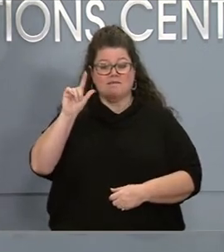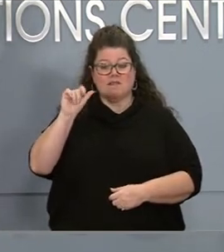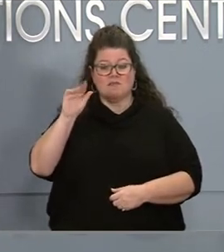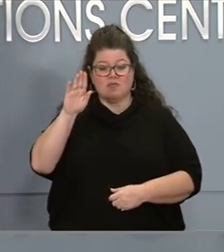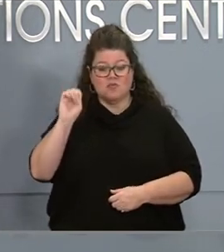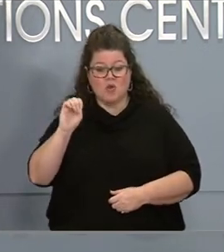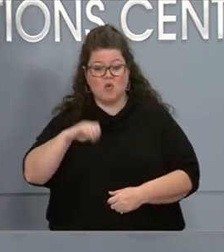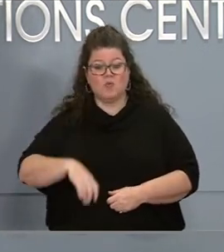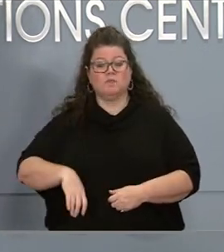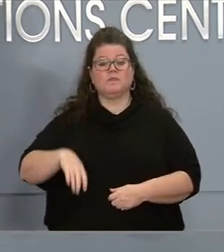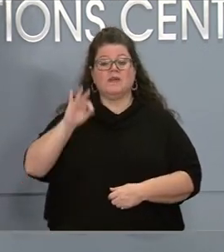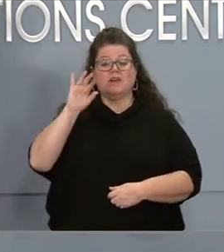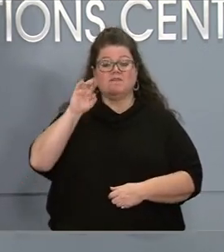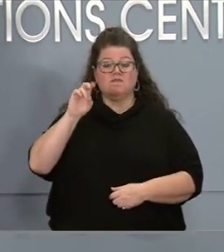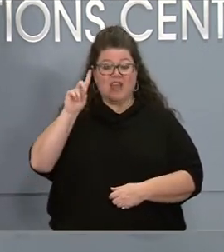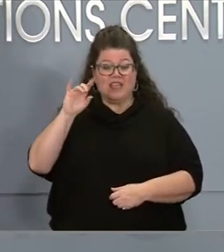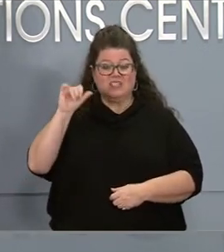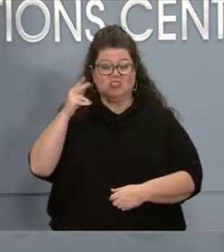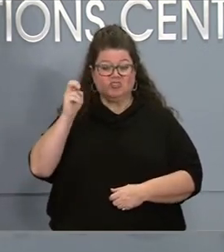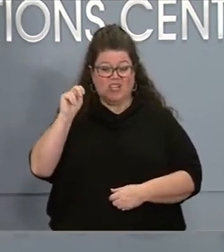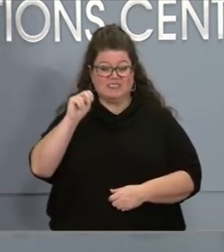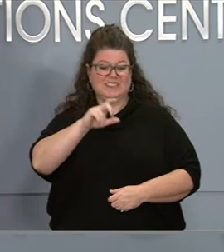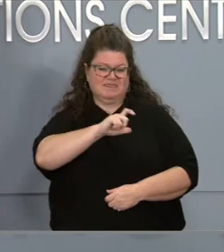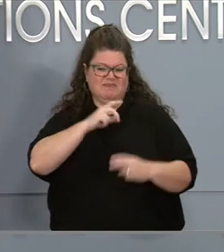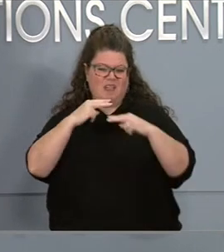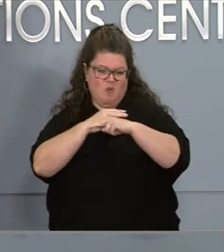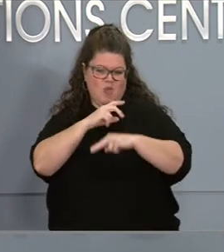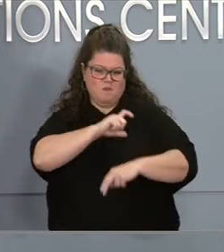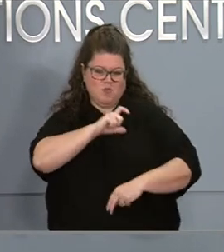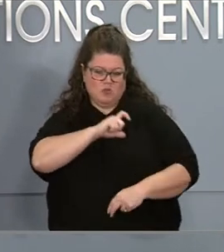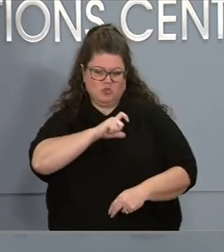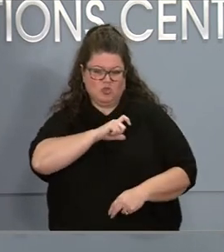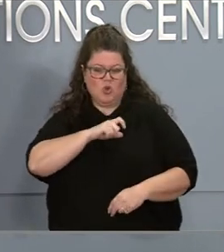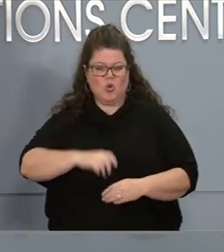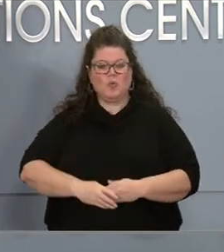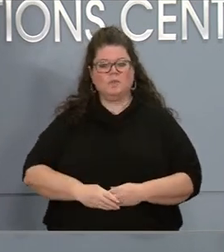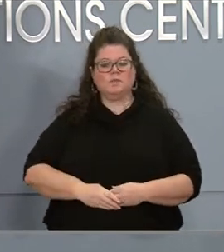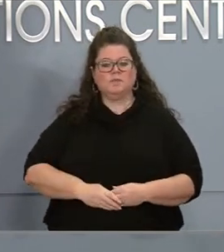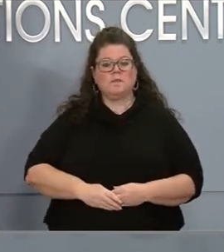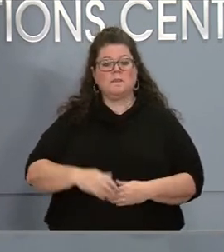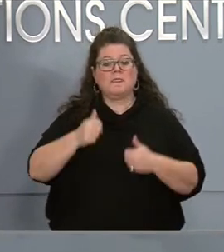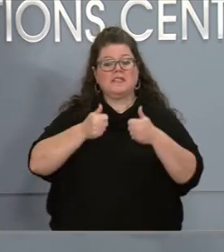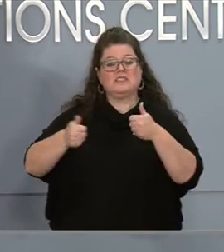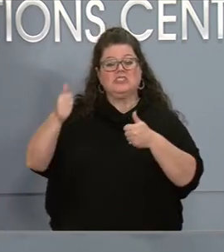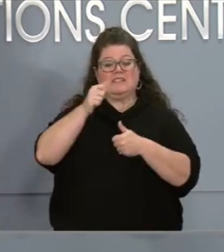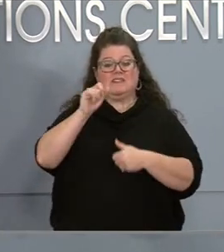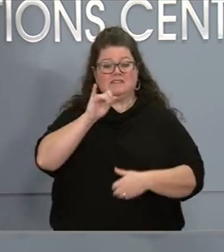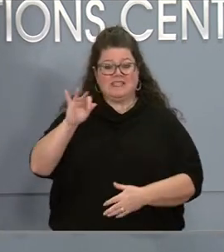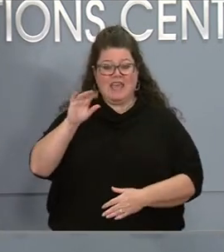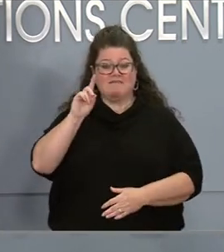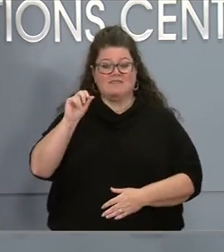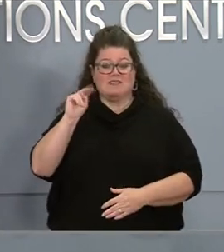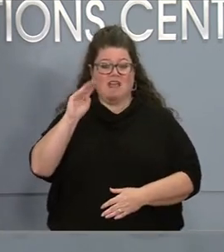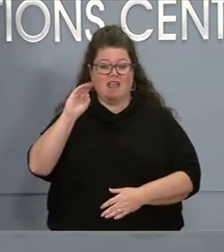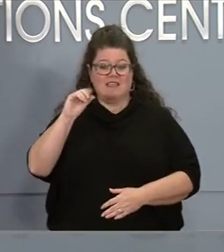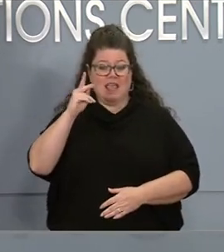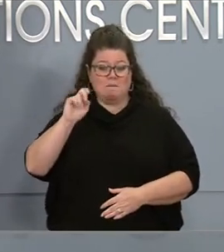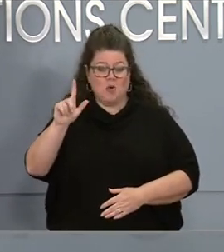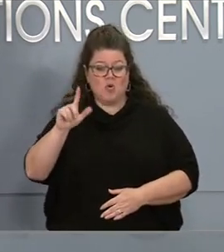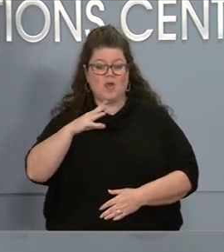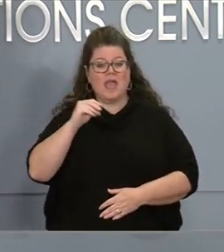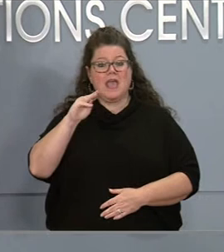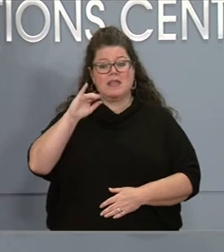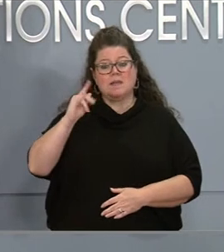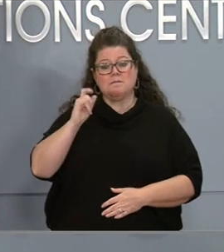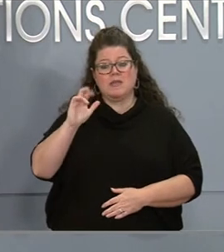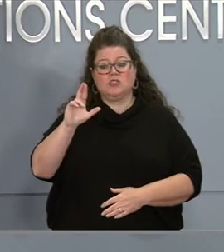North Carolina State Highway Patrol, Emergency Management Chief of Staff Don Campbell, and Major General Todd Hunt of